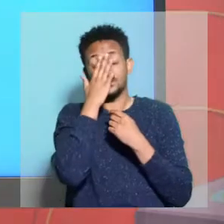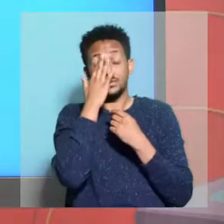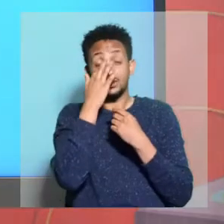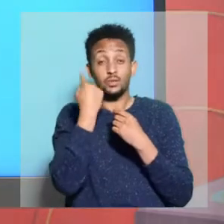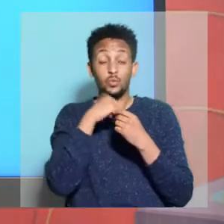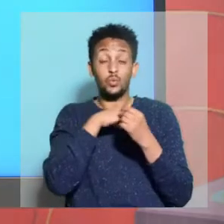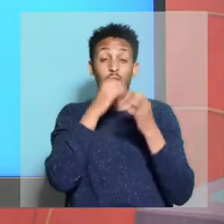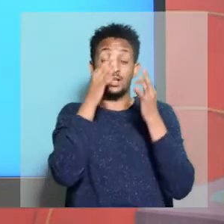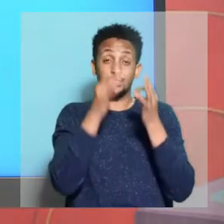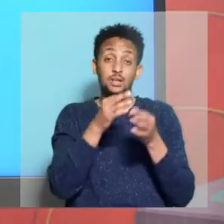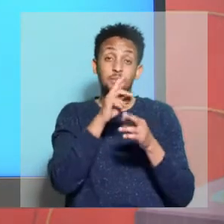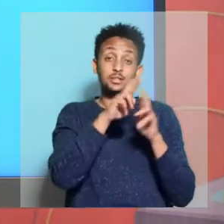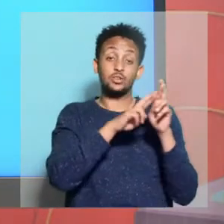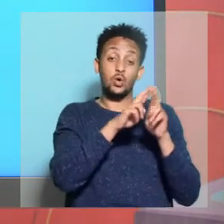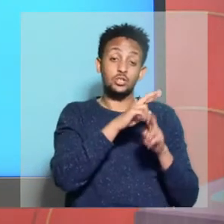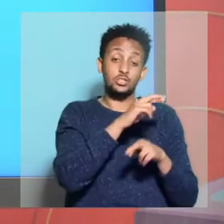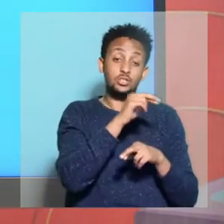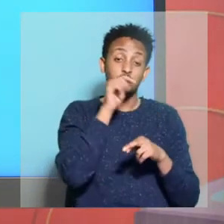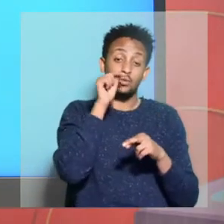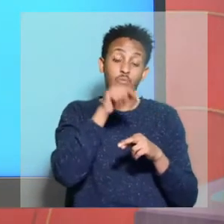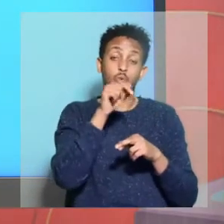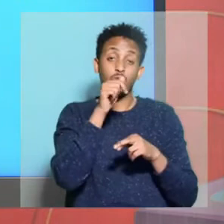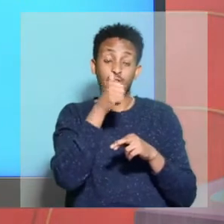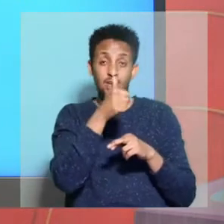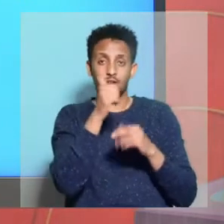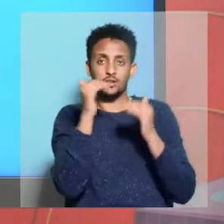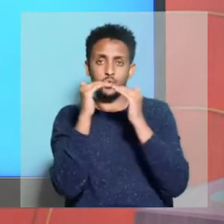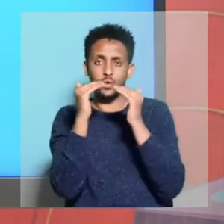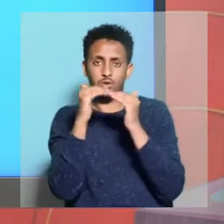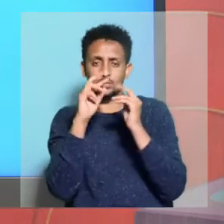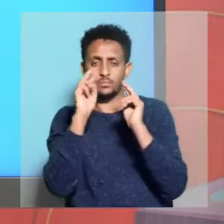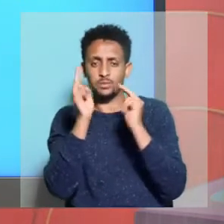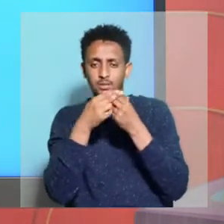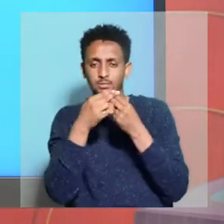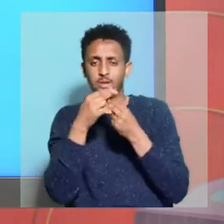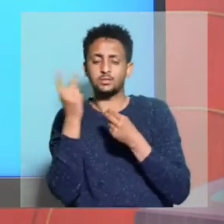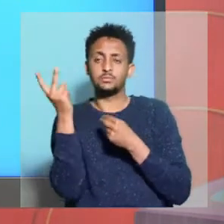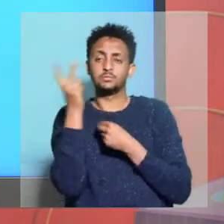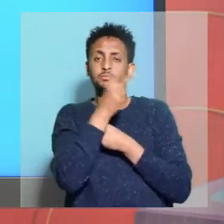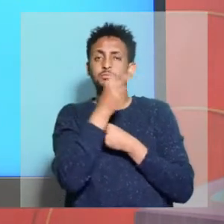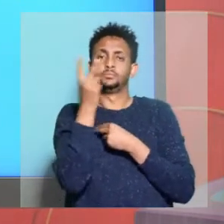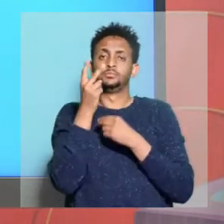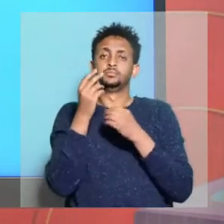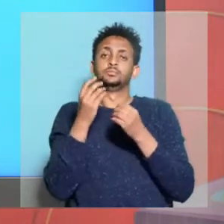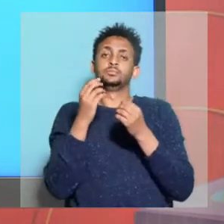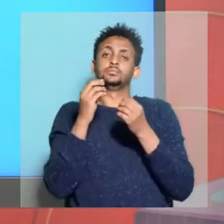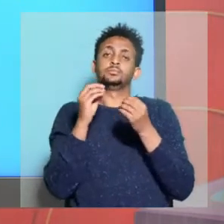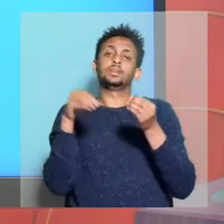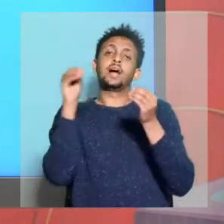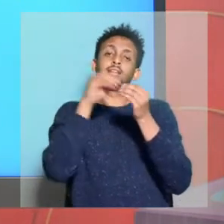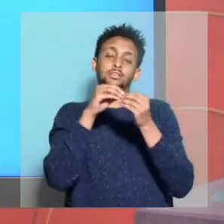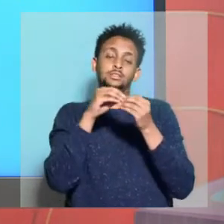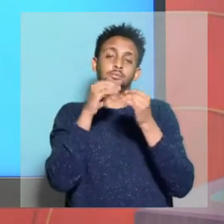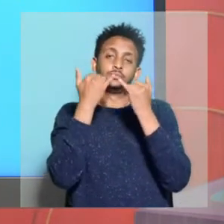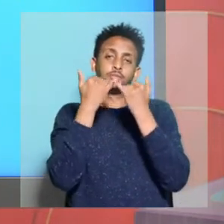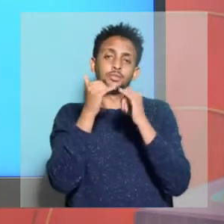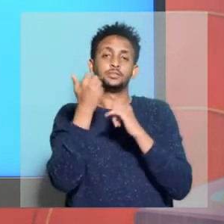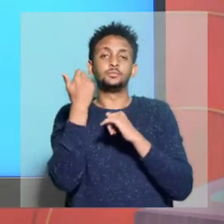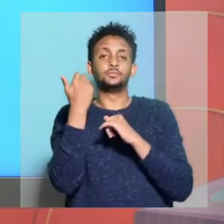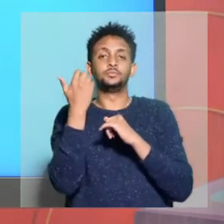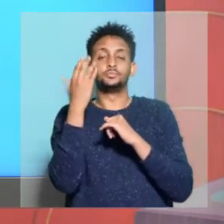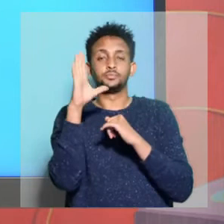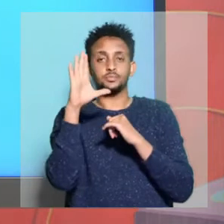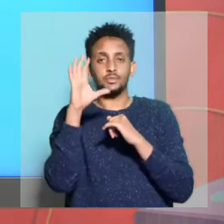can determine reaction at point A multiplying these two and adding over dividing by